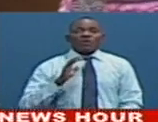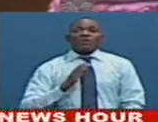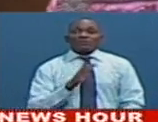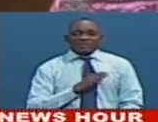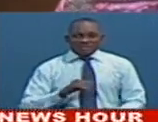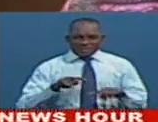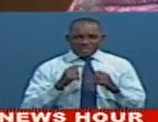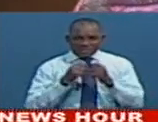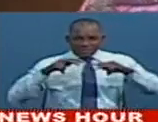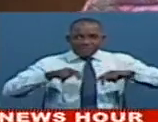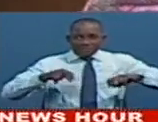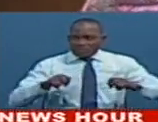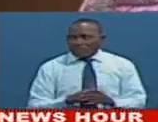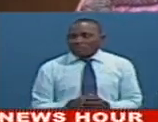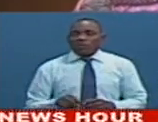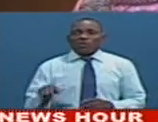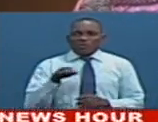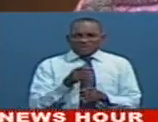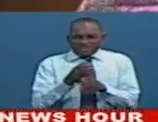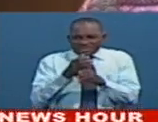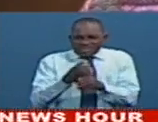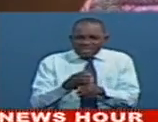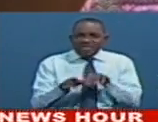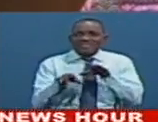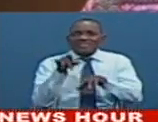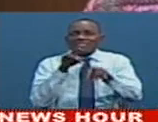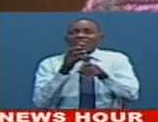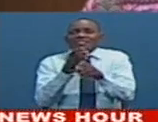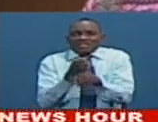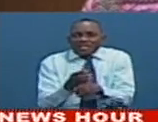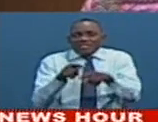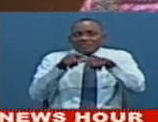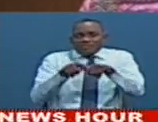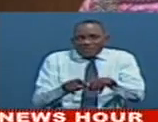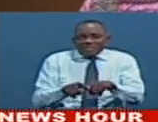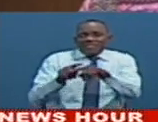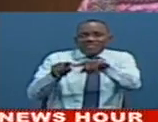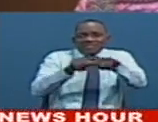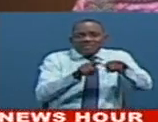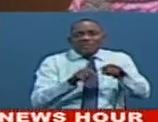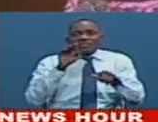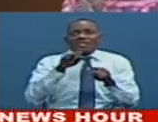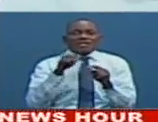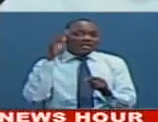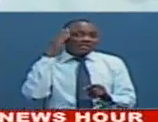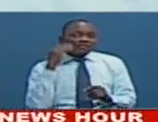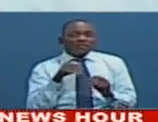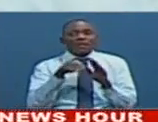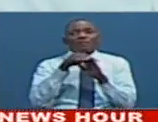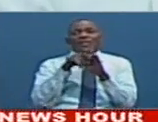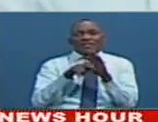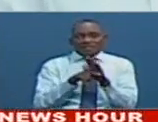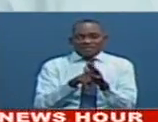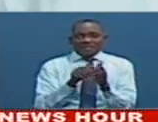of Inquiry have been carefully selected based on their diverse backgrounds and experiences